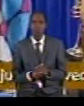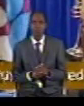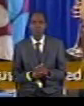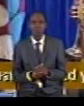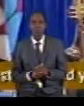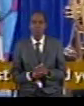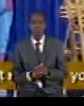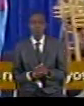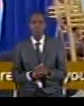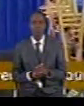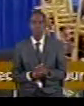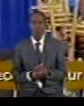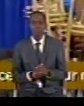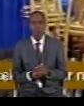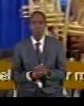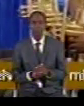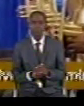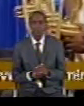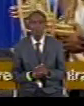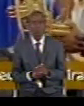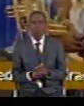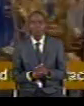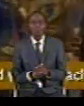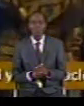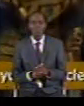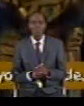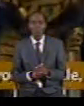Koma bangon duniya